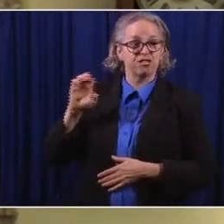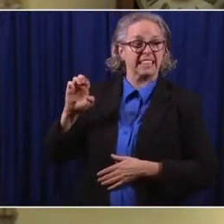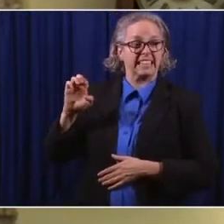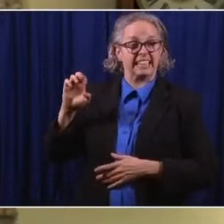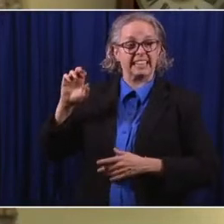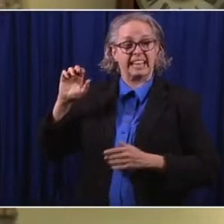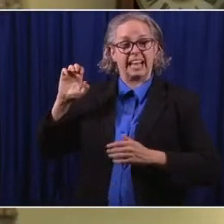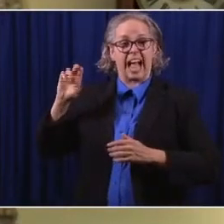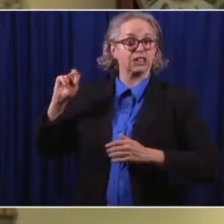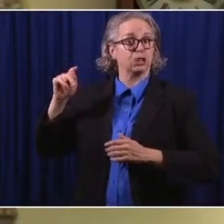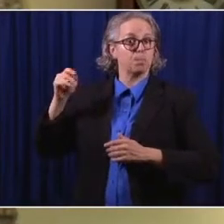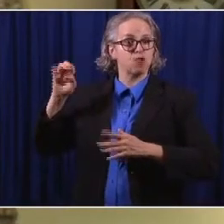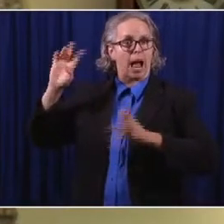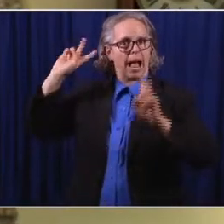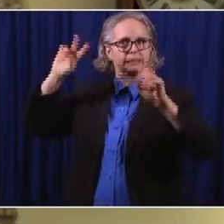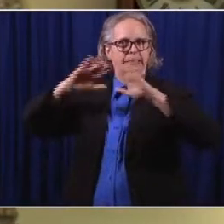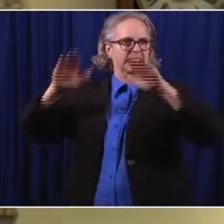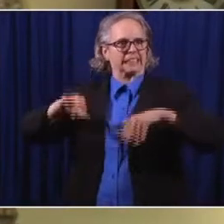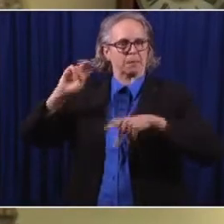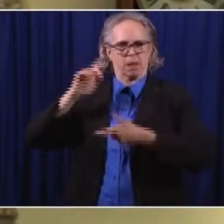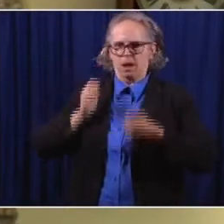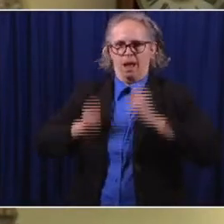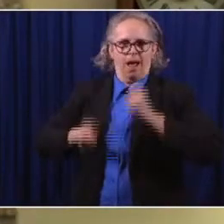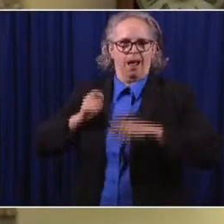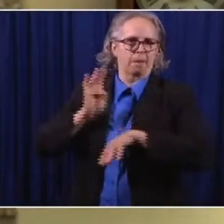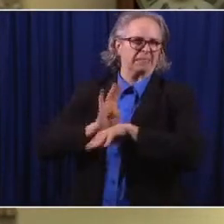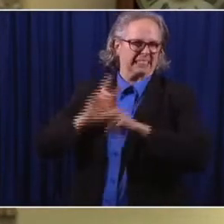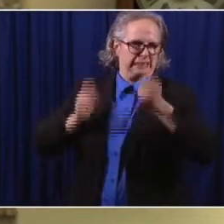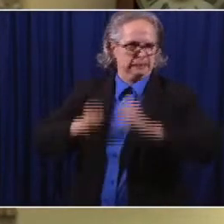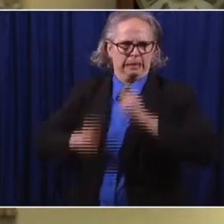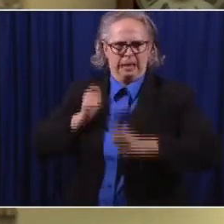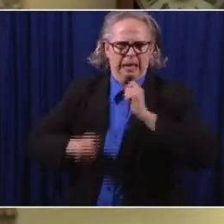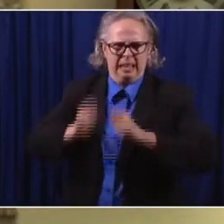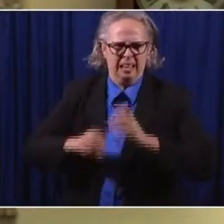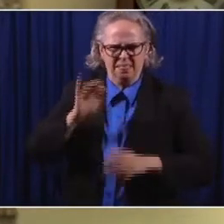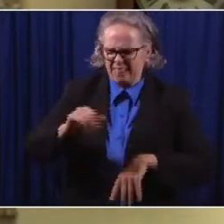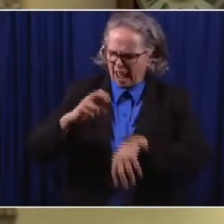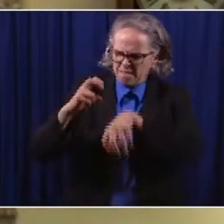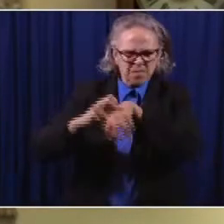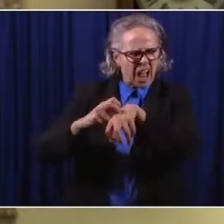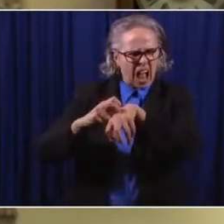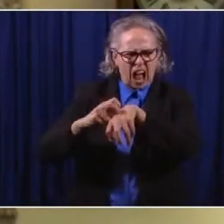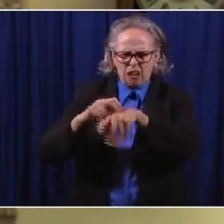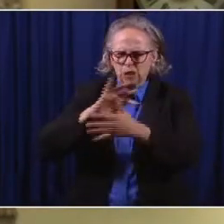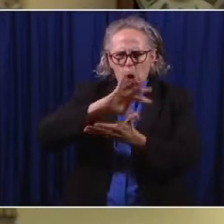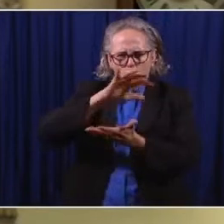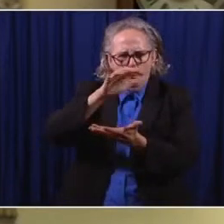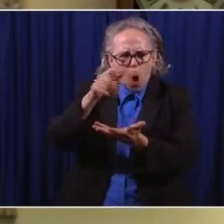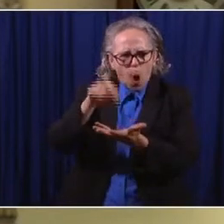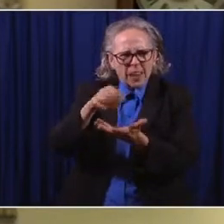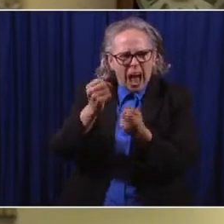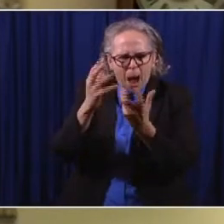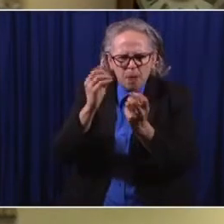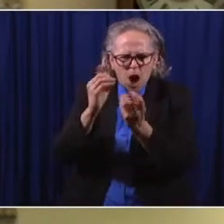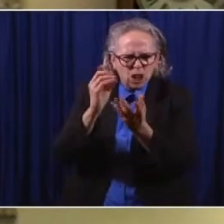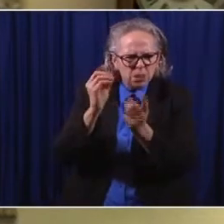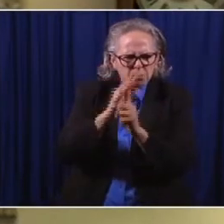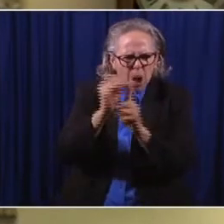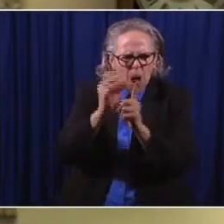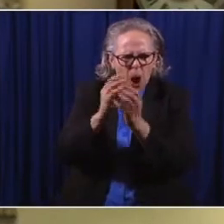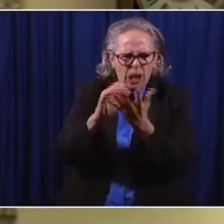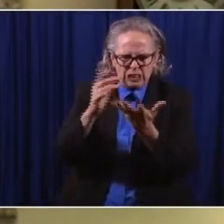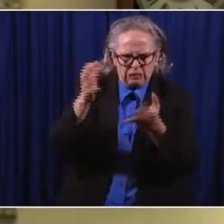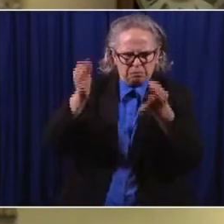to find out exactly that virus load and then make your determination based on that is going to give us a